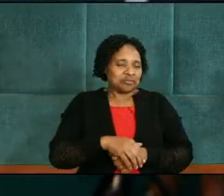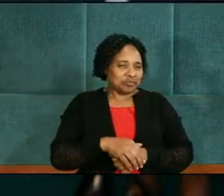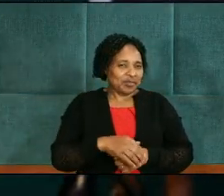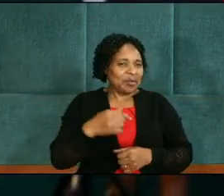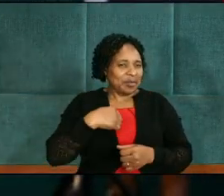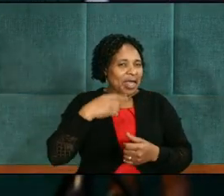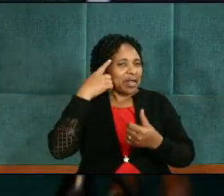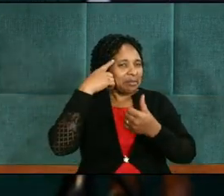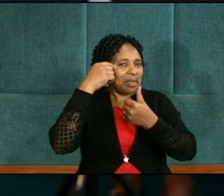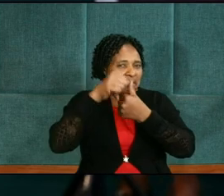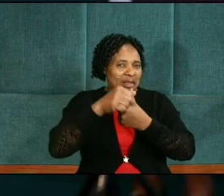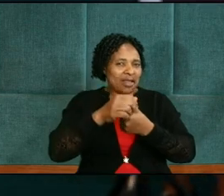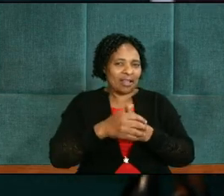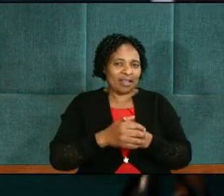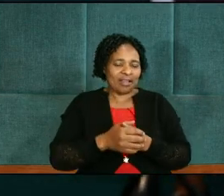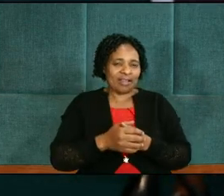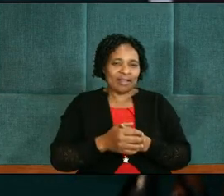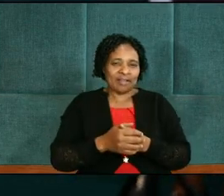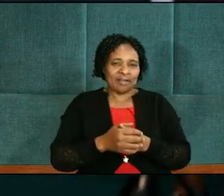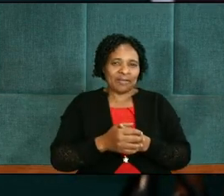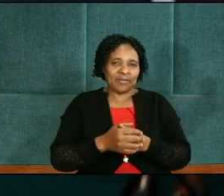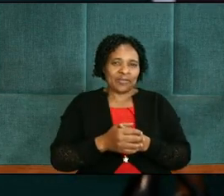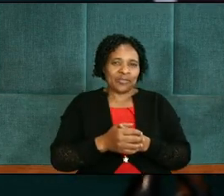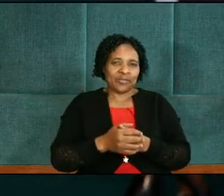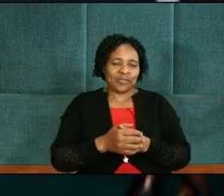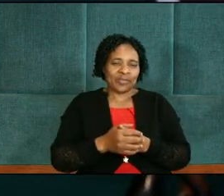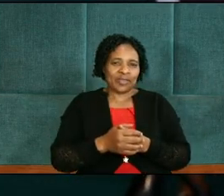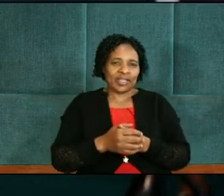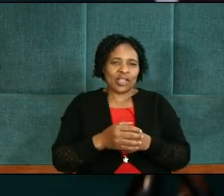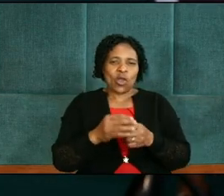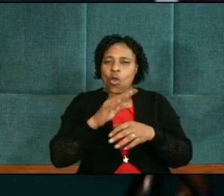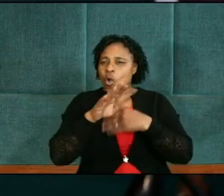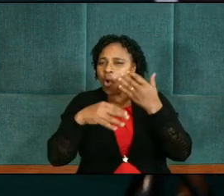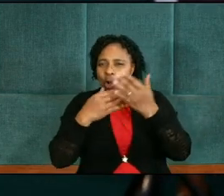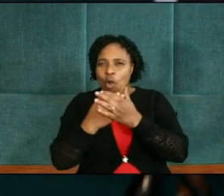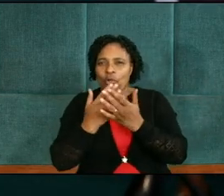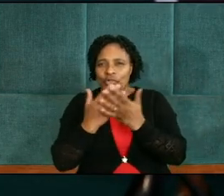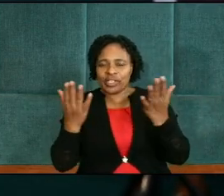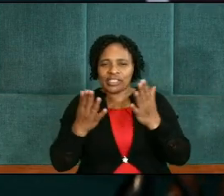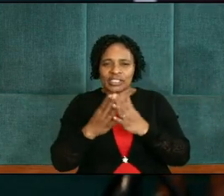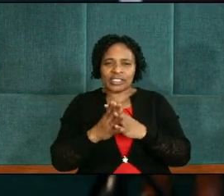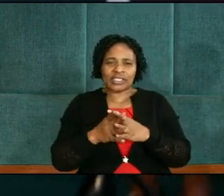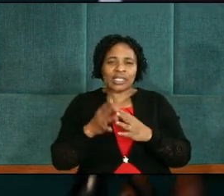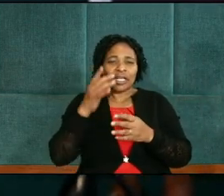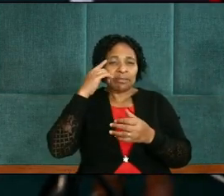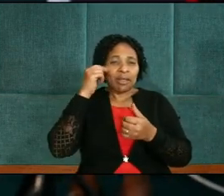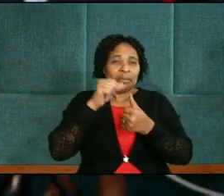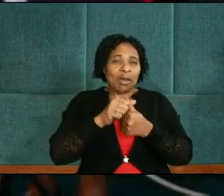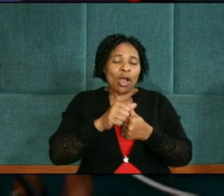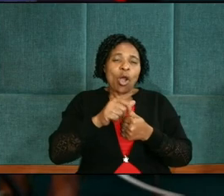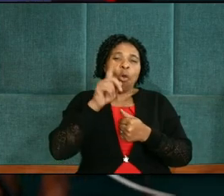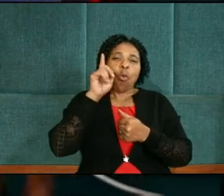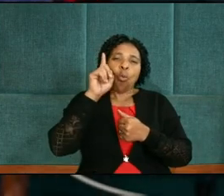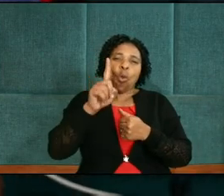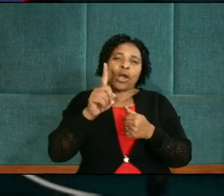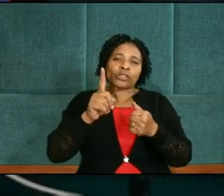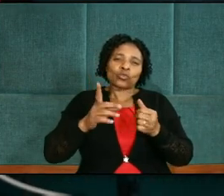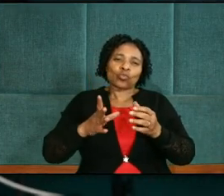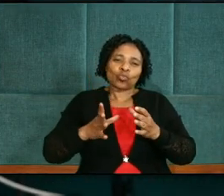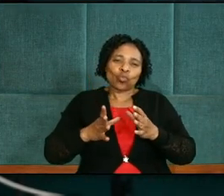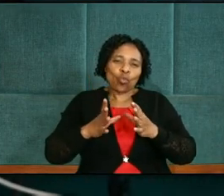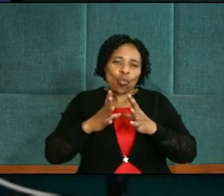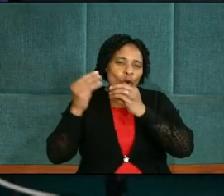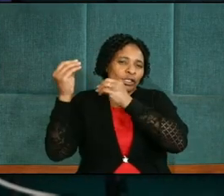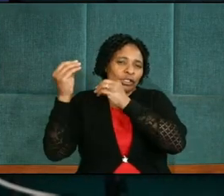remember Elder George. I remember that the ones that went through without